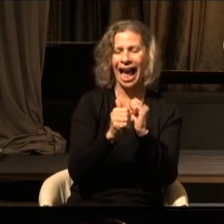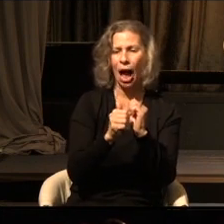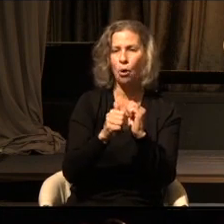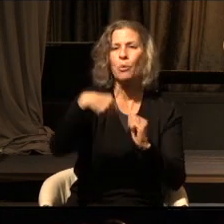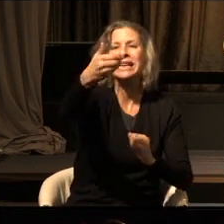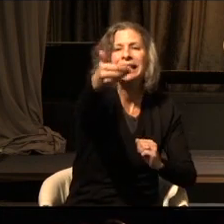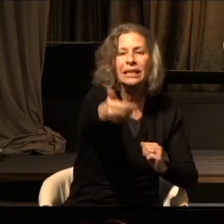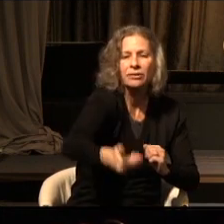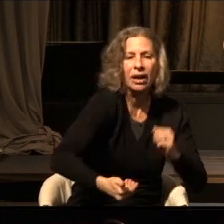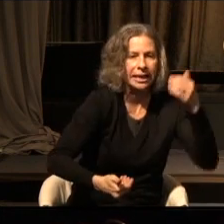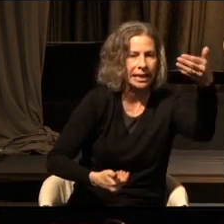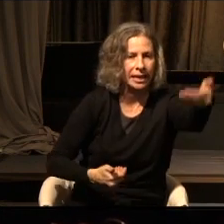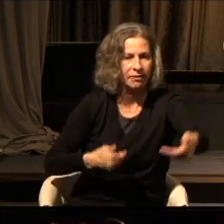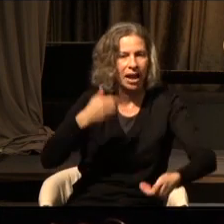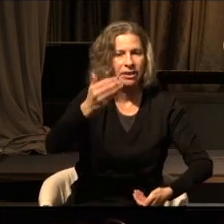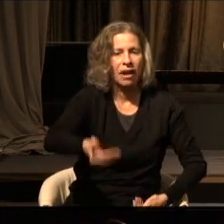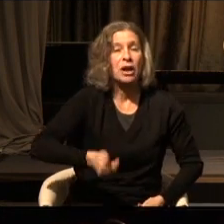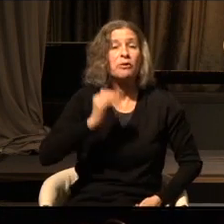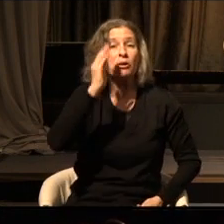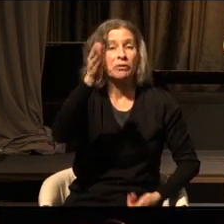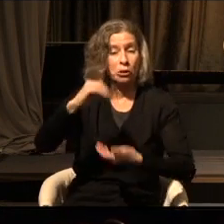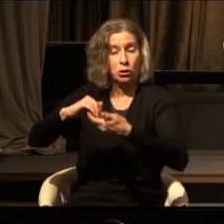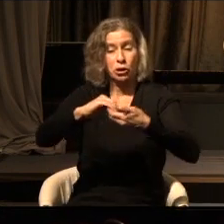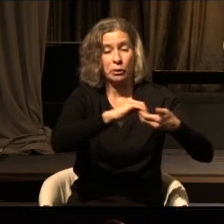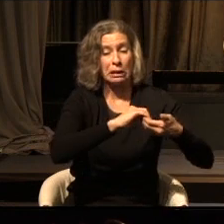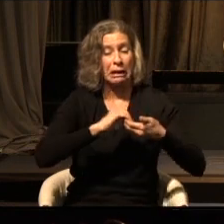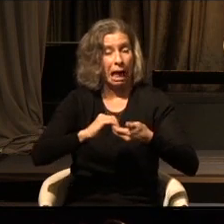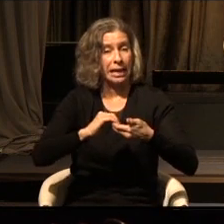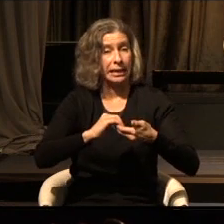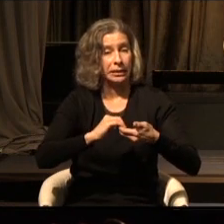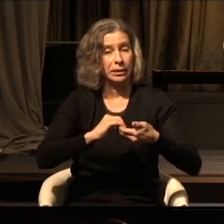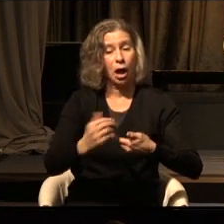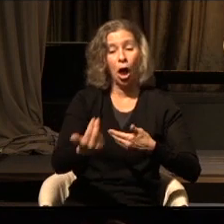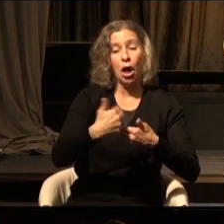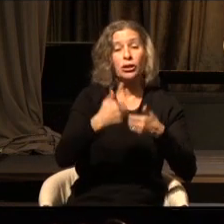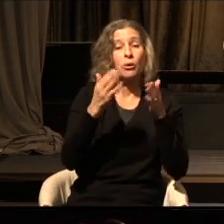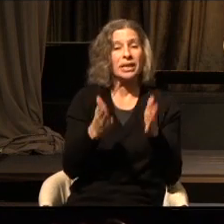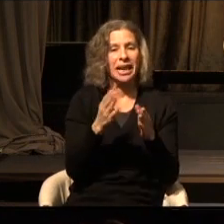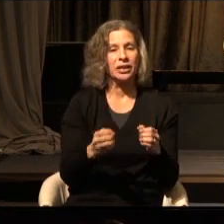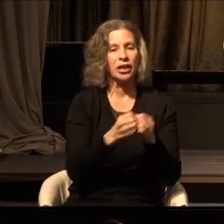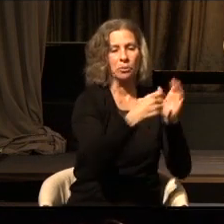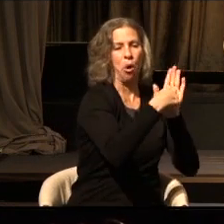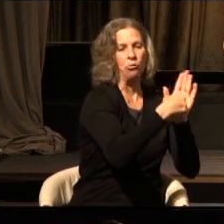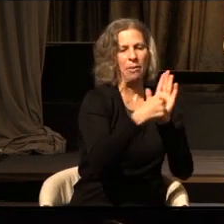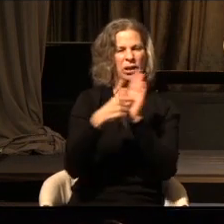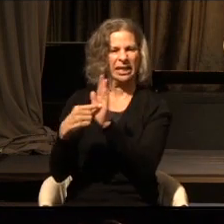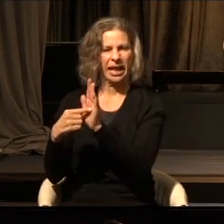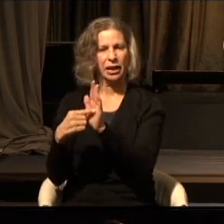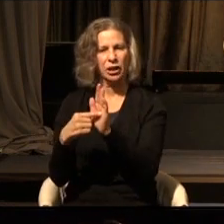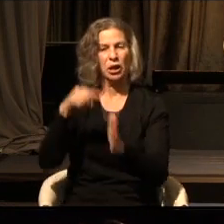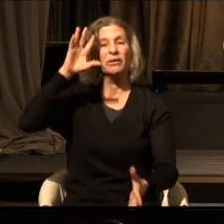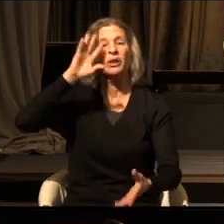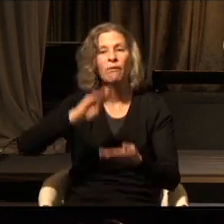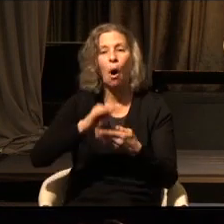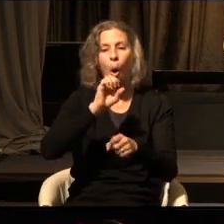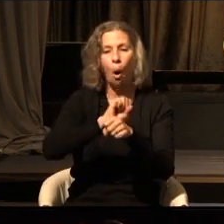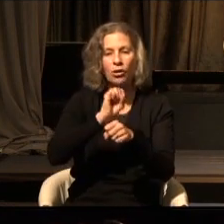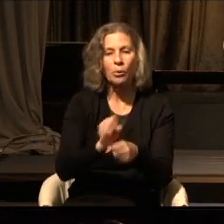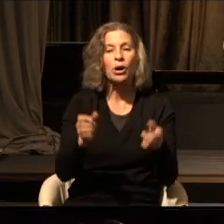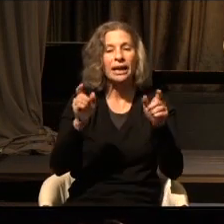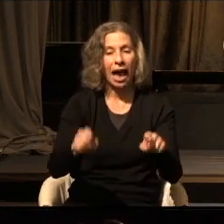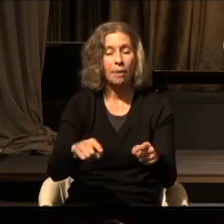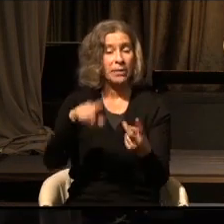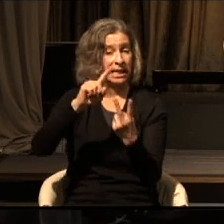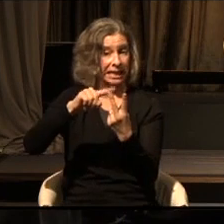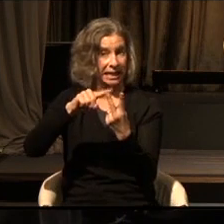invitations to future Alliance conversations so that attendees are more representative of the breadth of work happening in that county. And second,